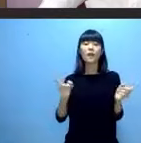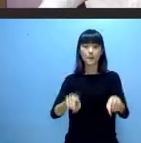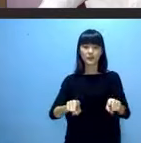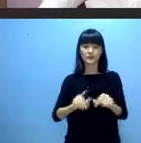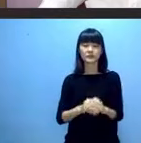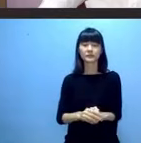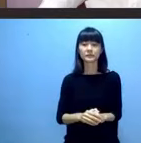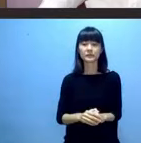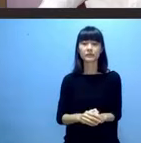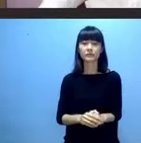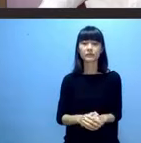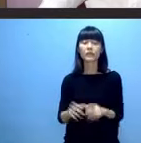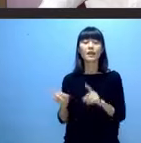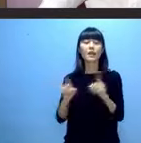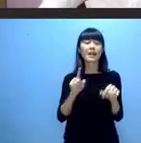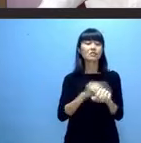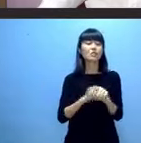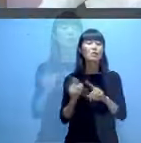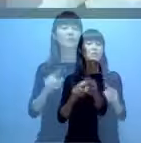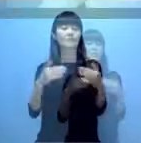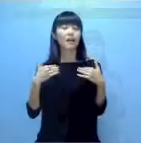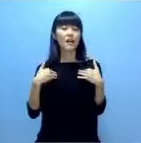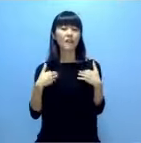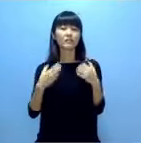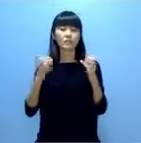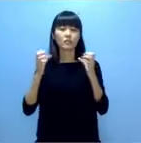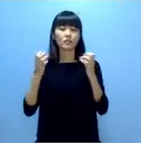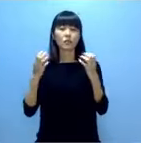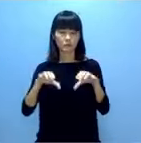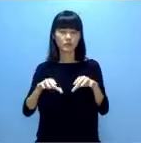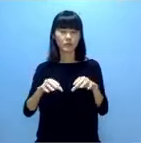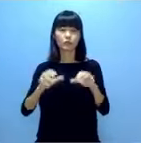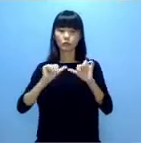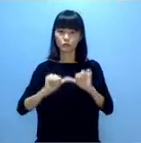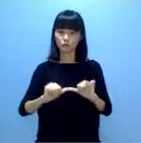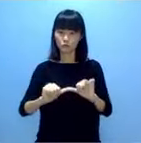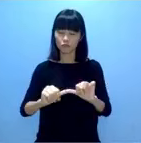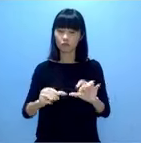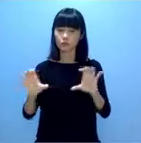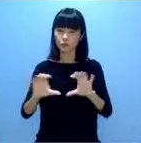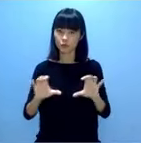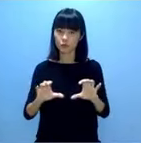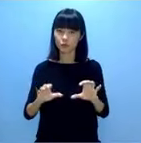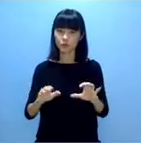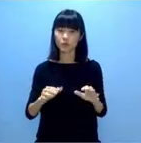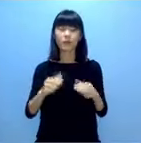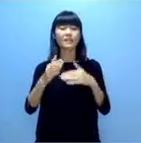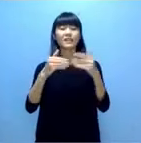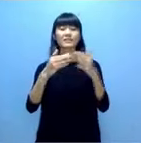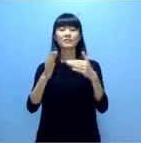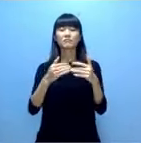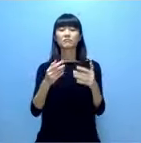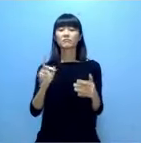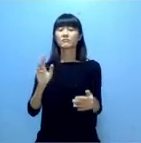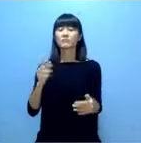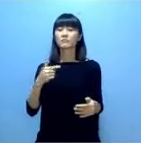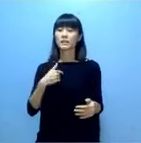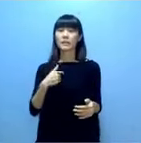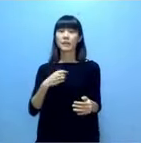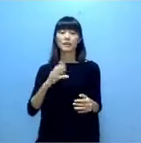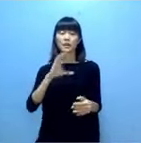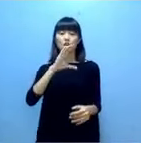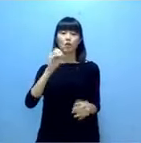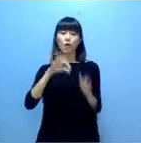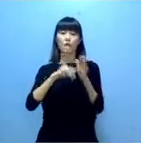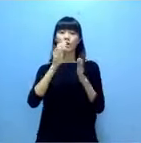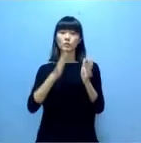as I have an opportunity to keep doing that, and it doesn't necessarily have to be a co-founder status, it can really be, you know, anything, as long as I'm